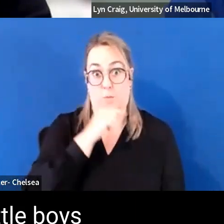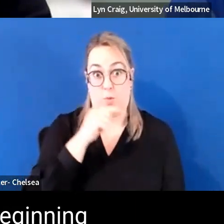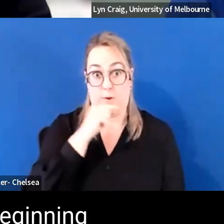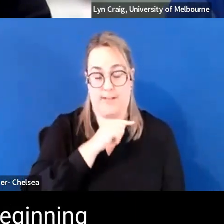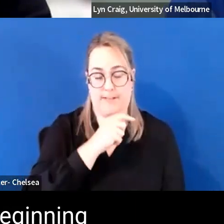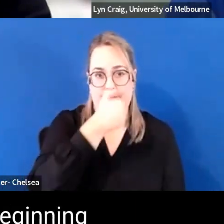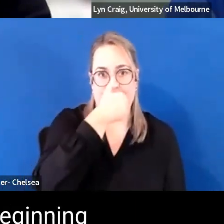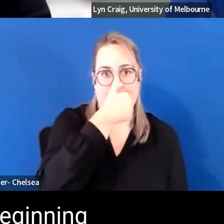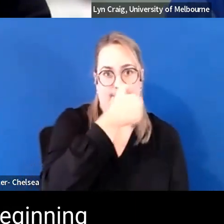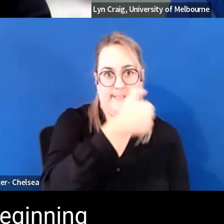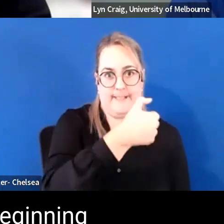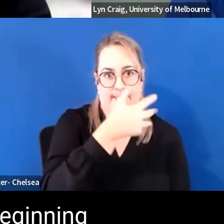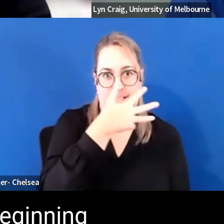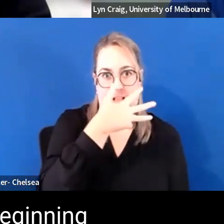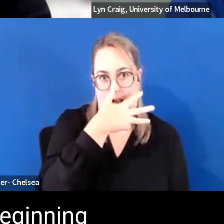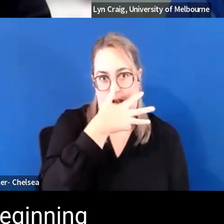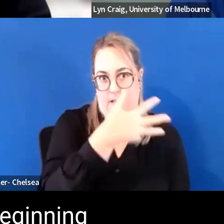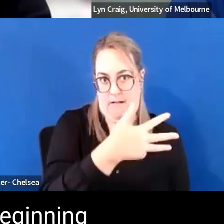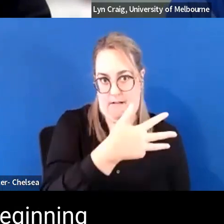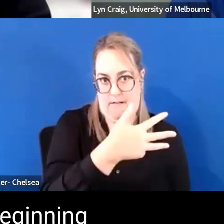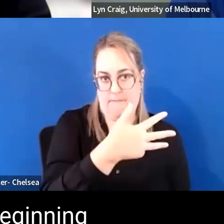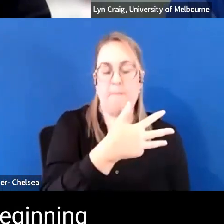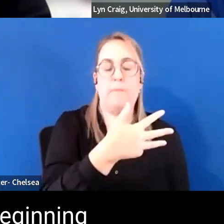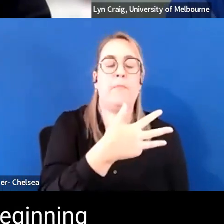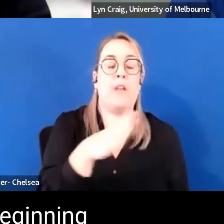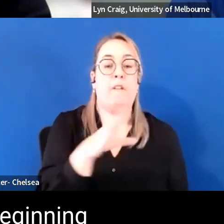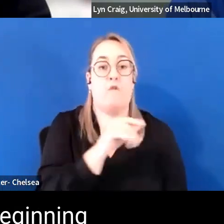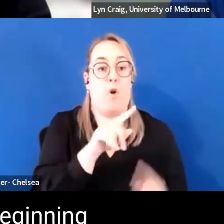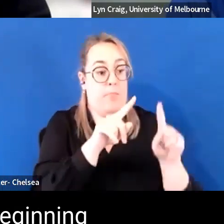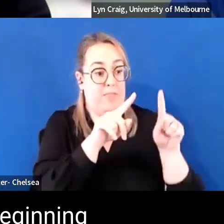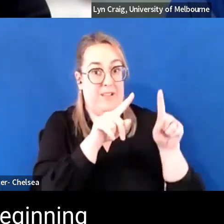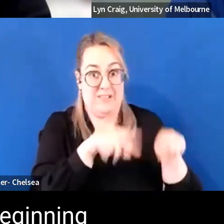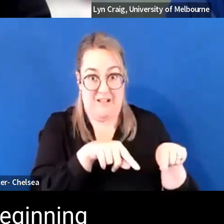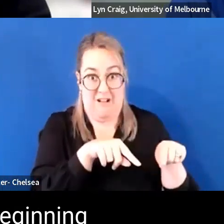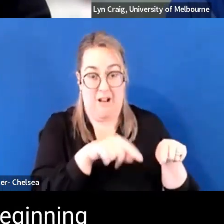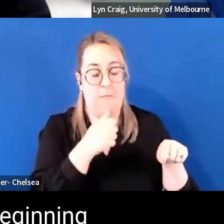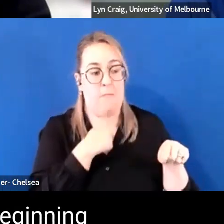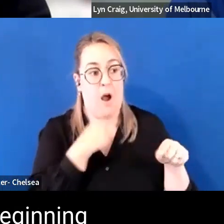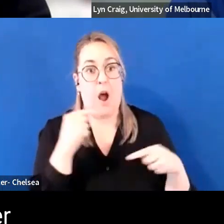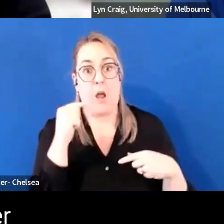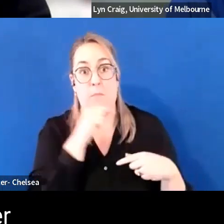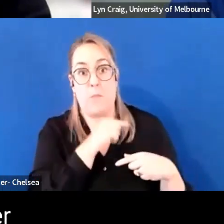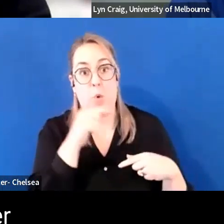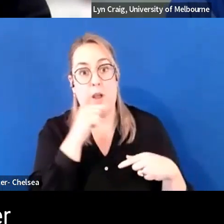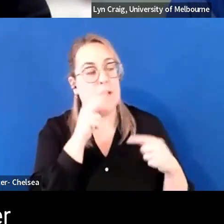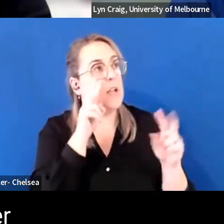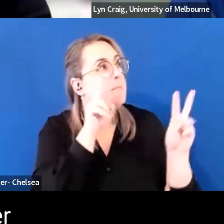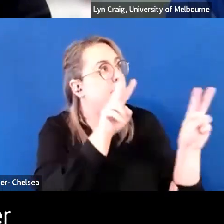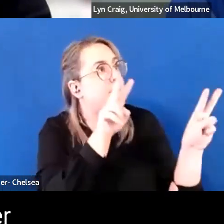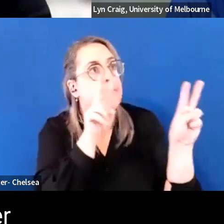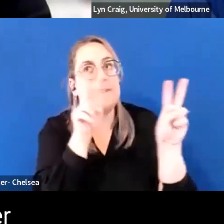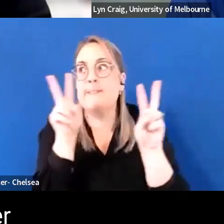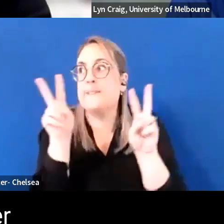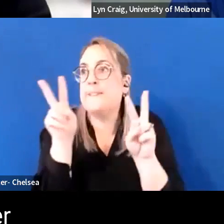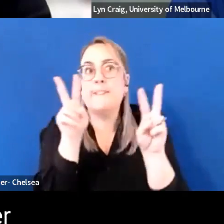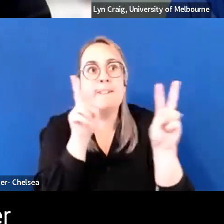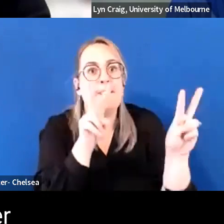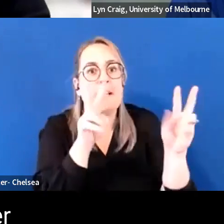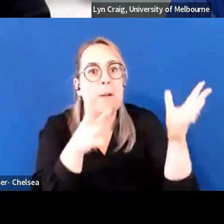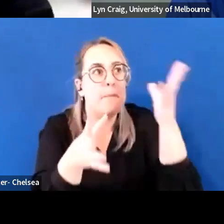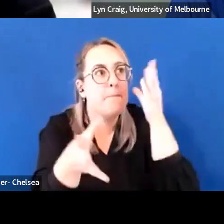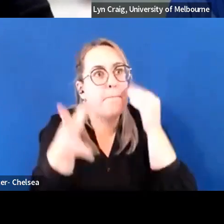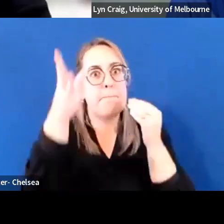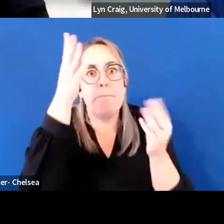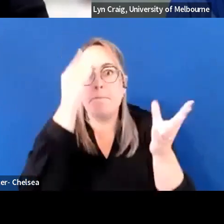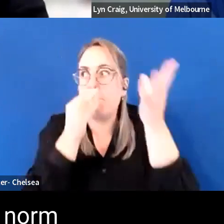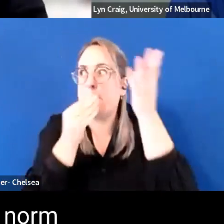9 now, but right from the beginning they pick things up at home and at kinder and in